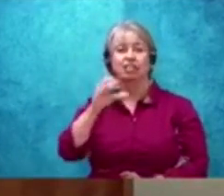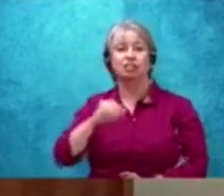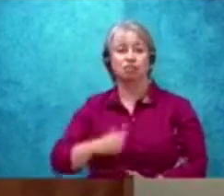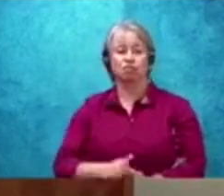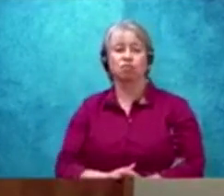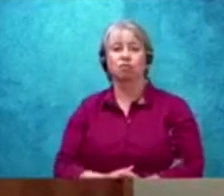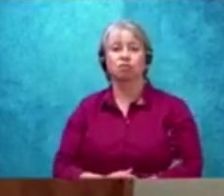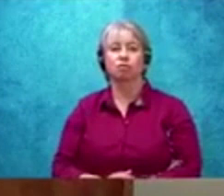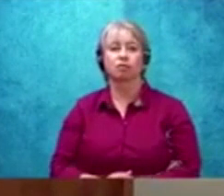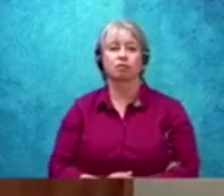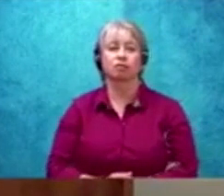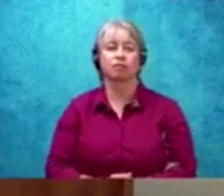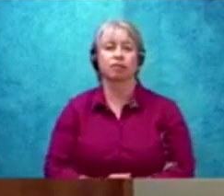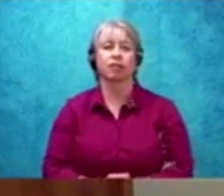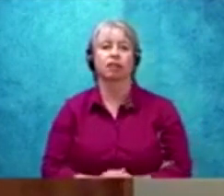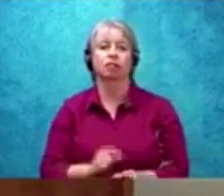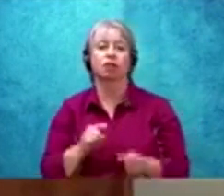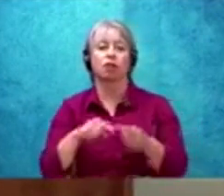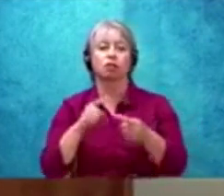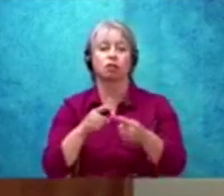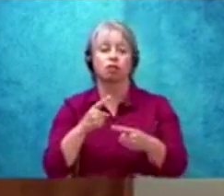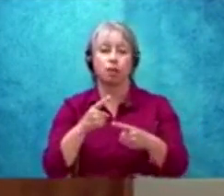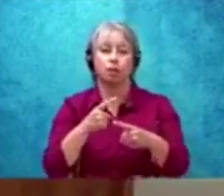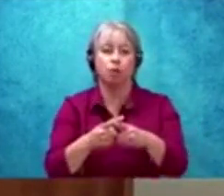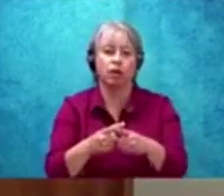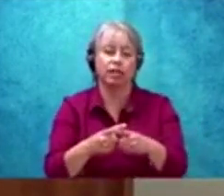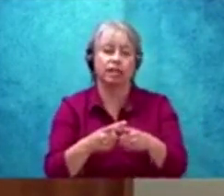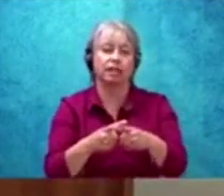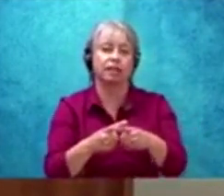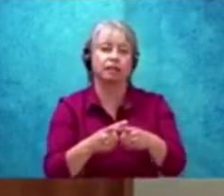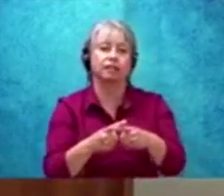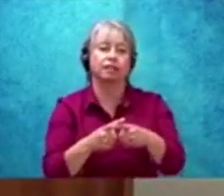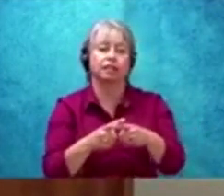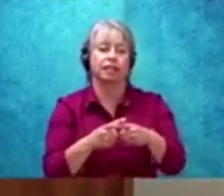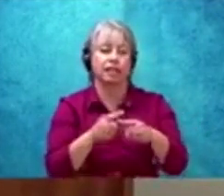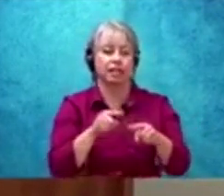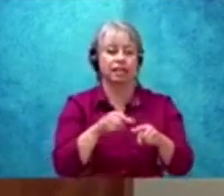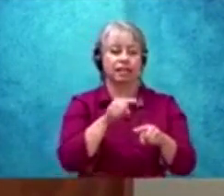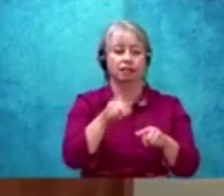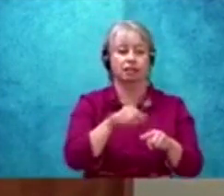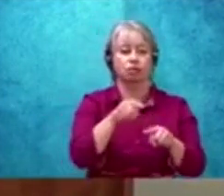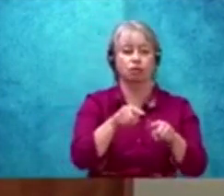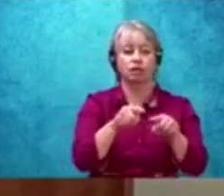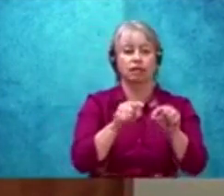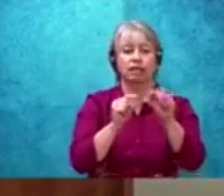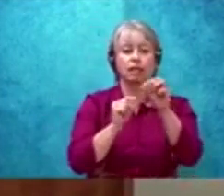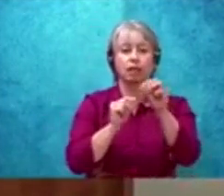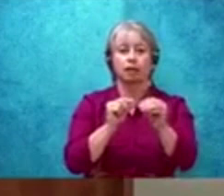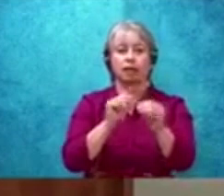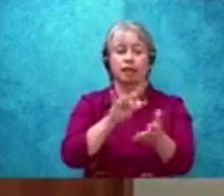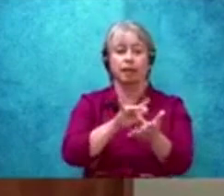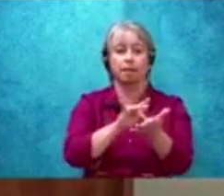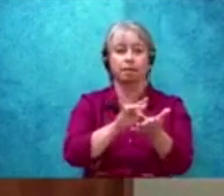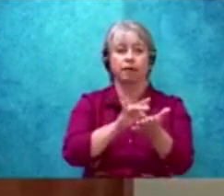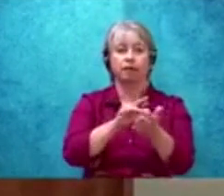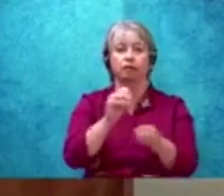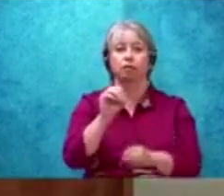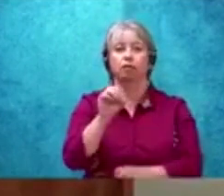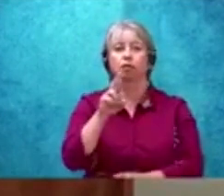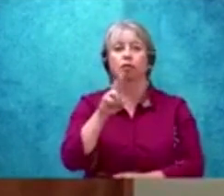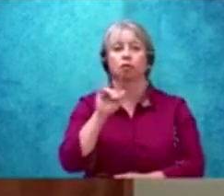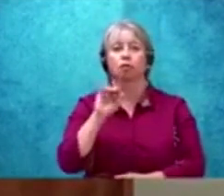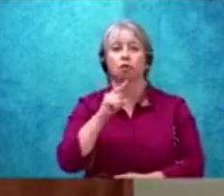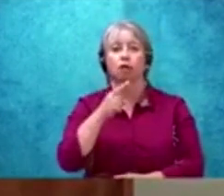There's also a point of intersection in the middle of the two axes. That is called the origin, and that is where the